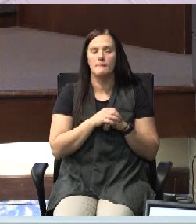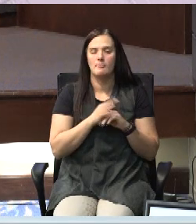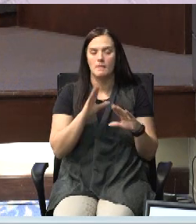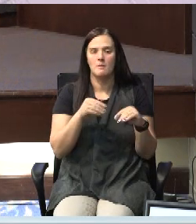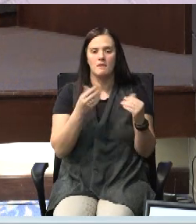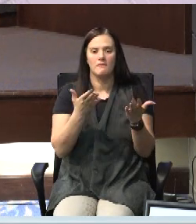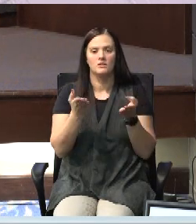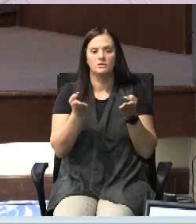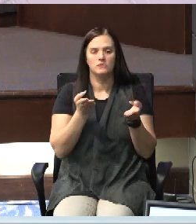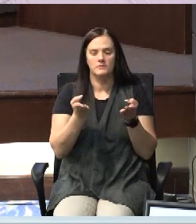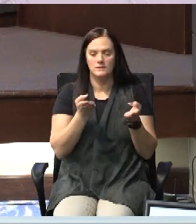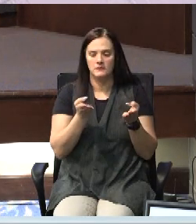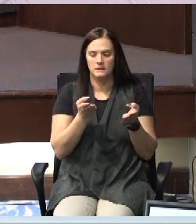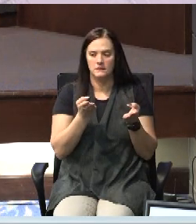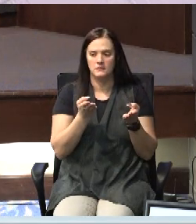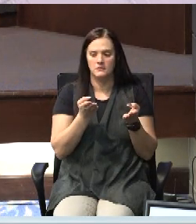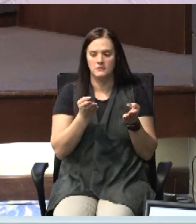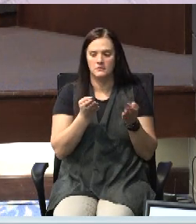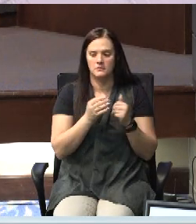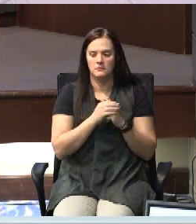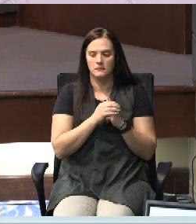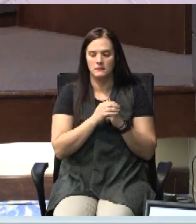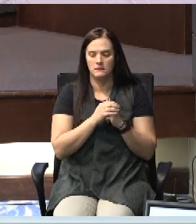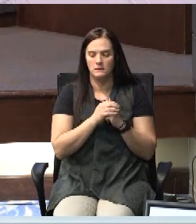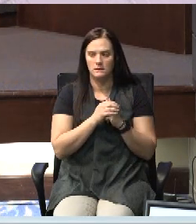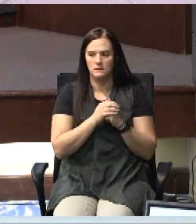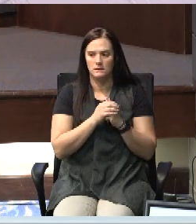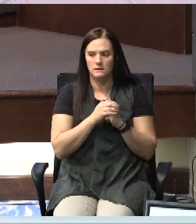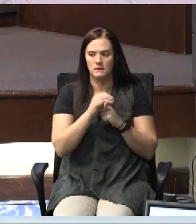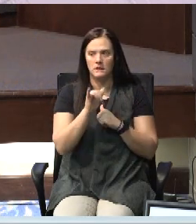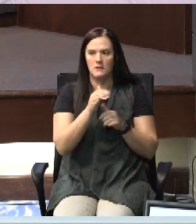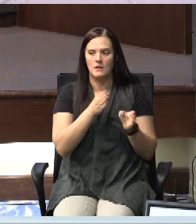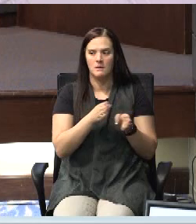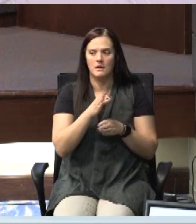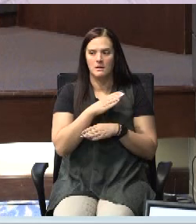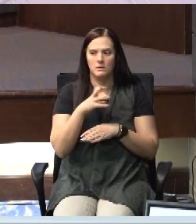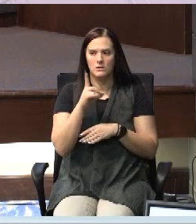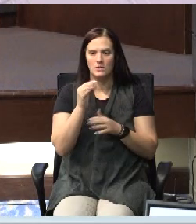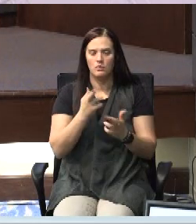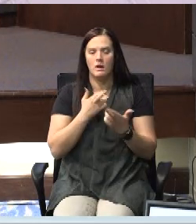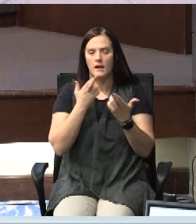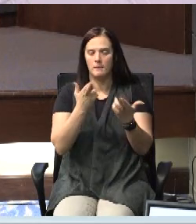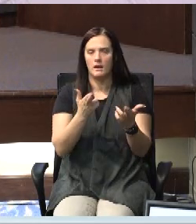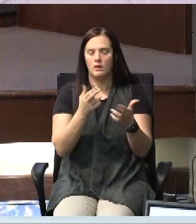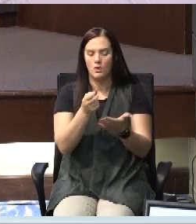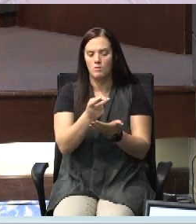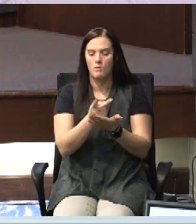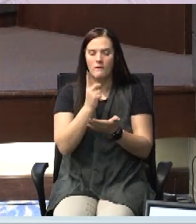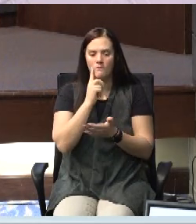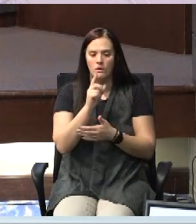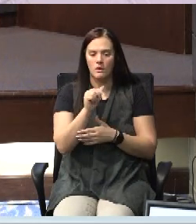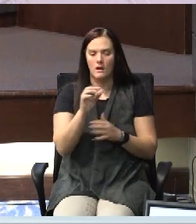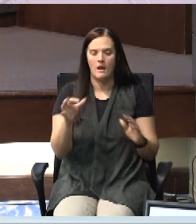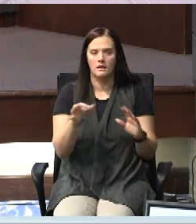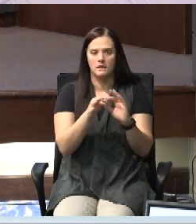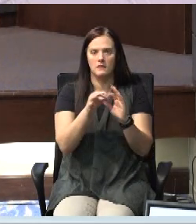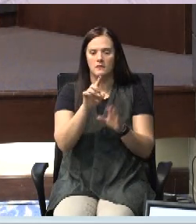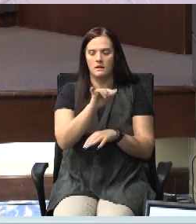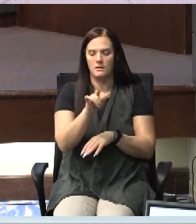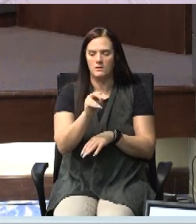provides services to that. And Plan Commission did recommend approval of the annexation and the